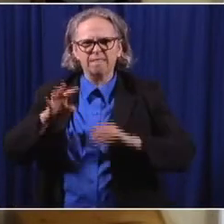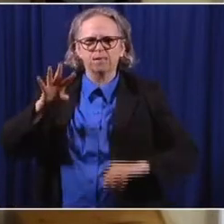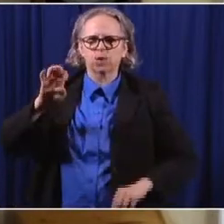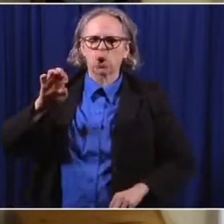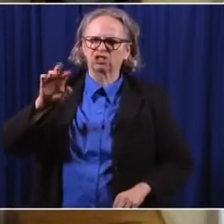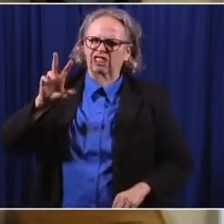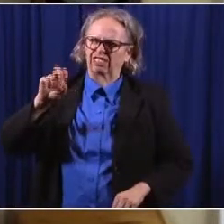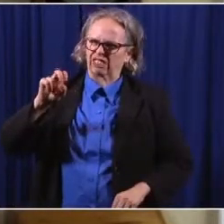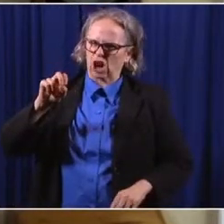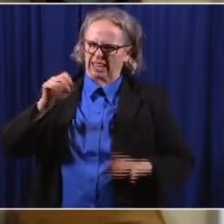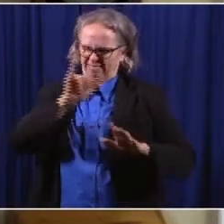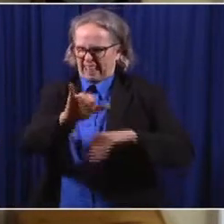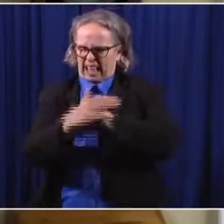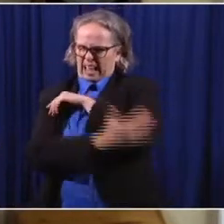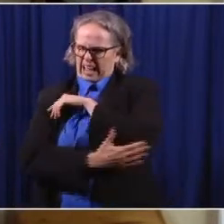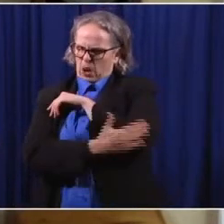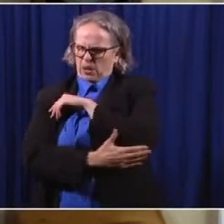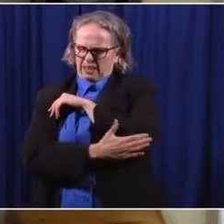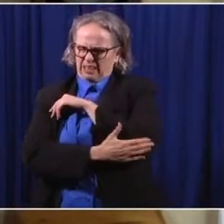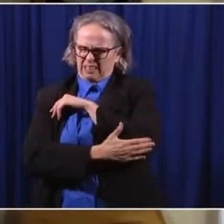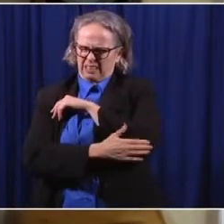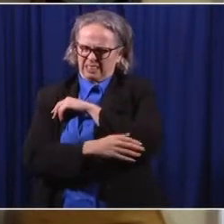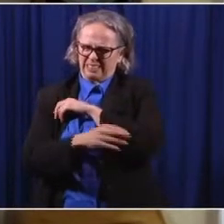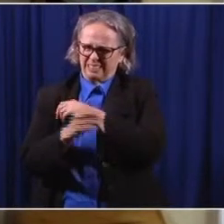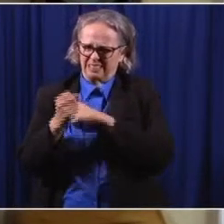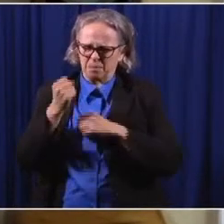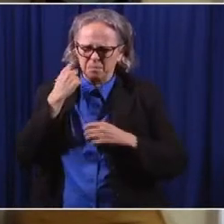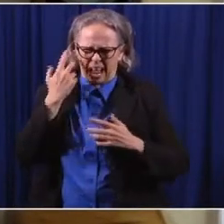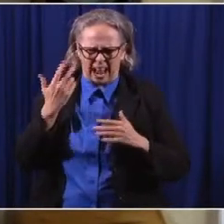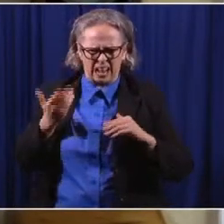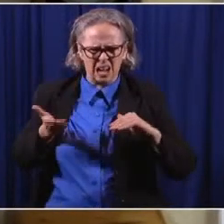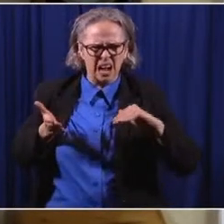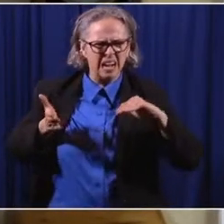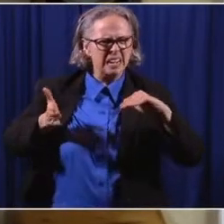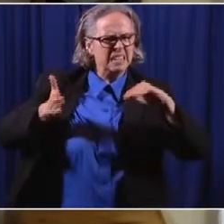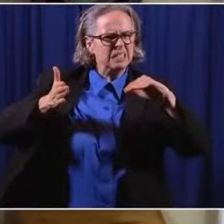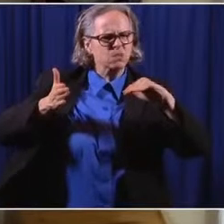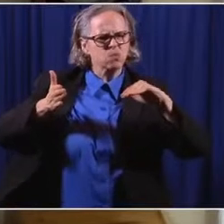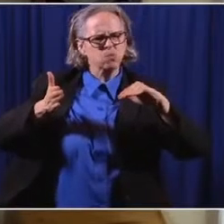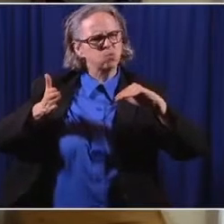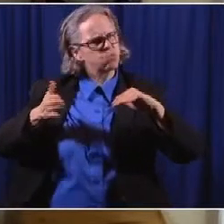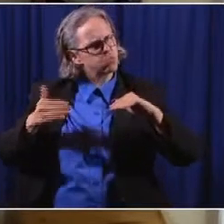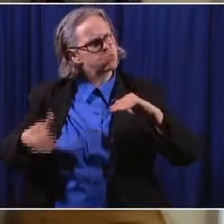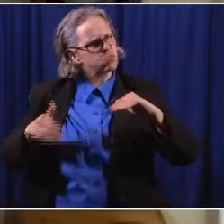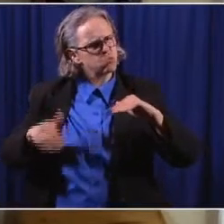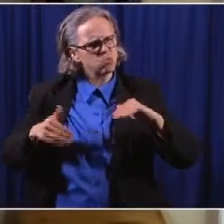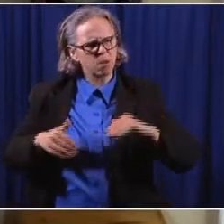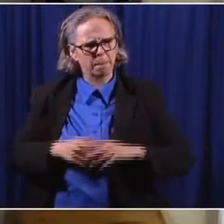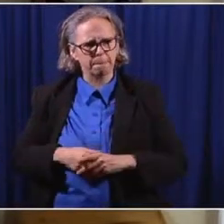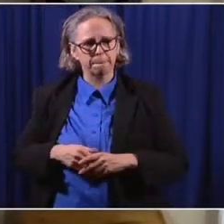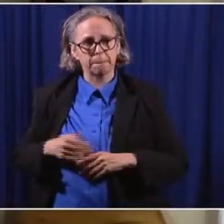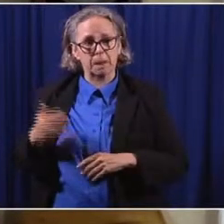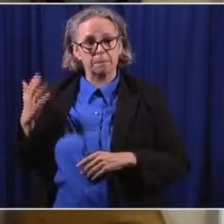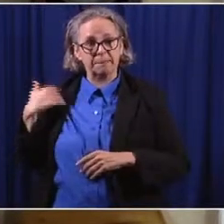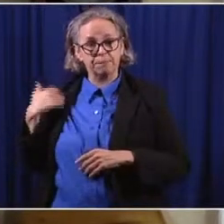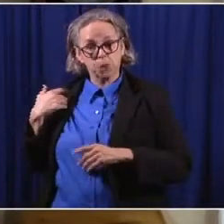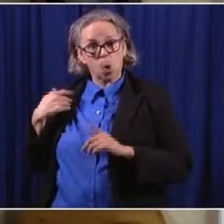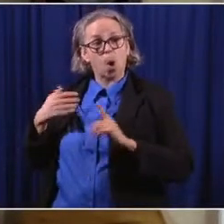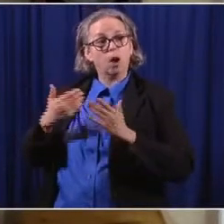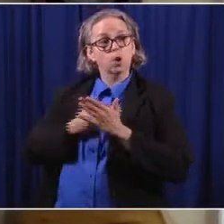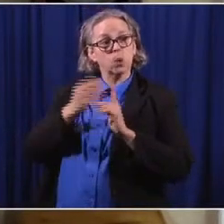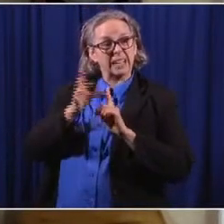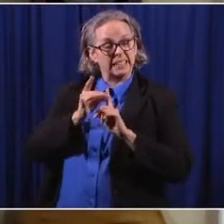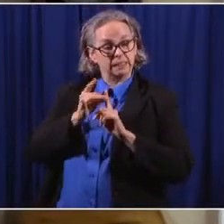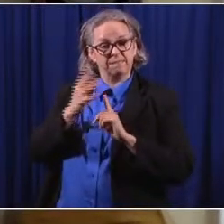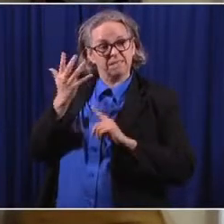them in a rush. County is seeing a sustained increase in new cases, growing from an average of 5 cases per day on August 19th to an